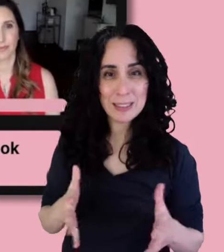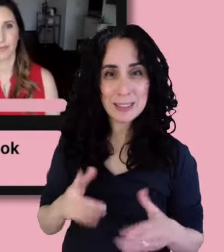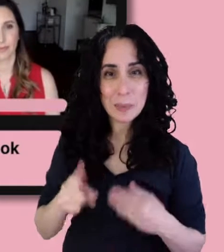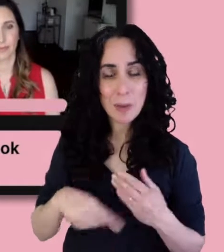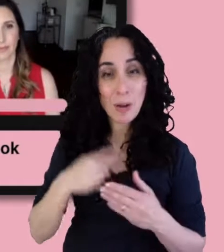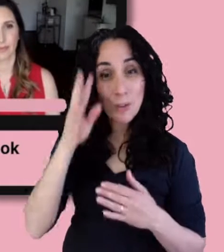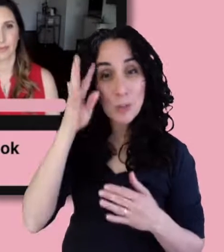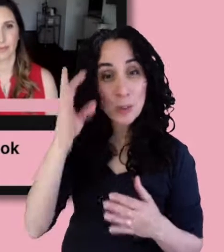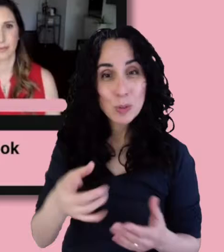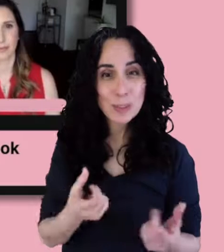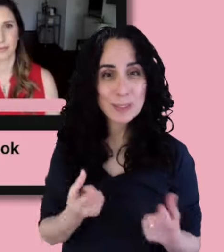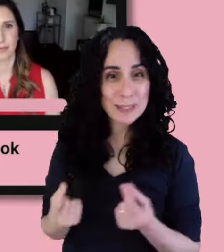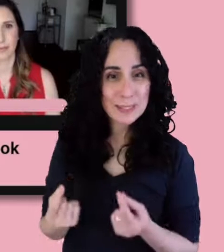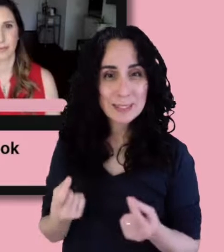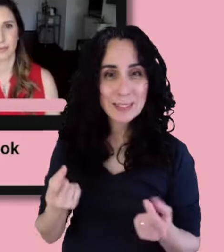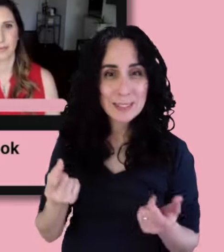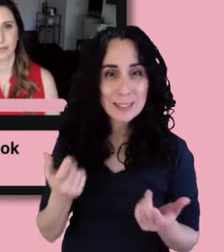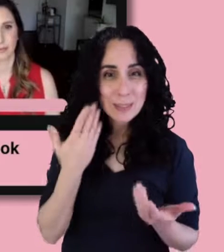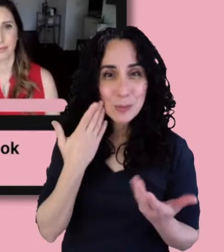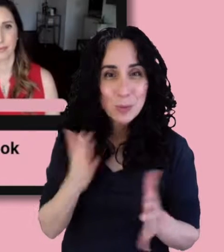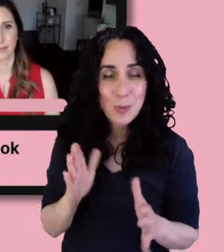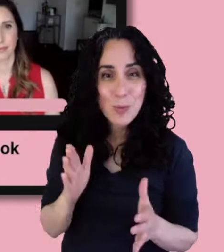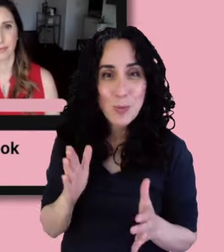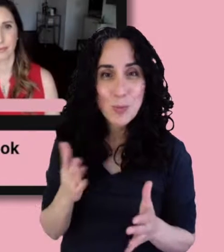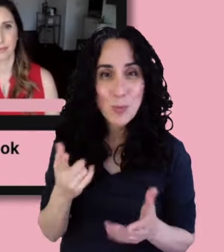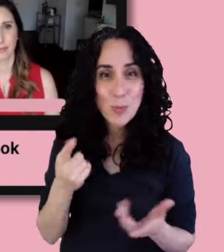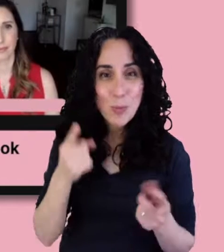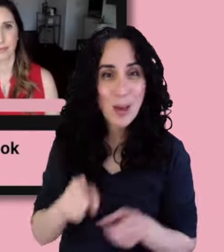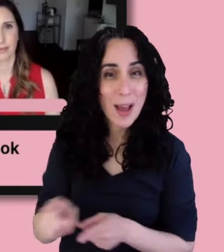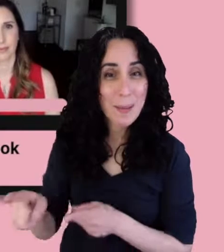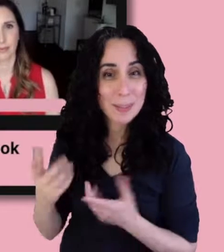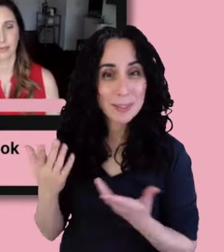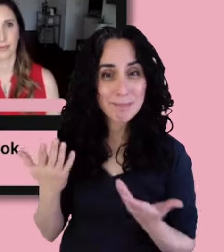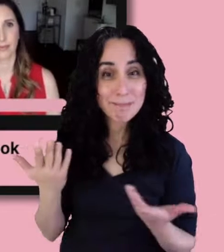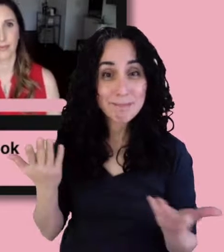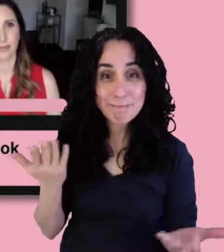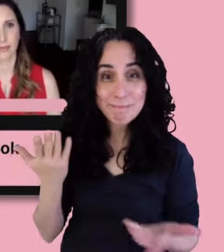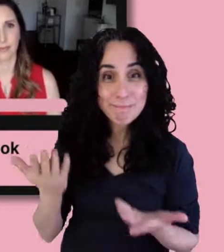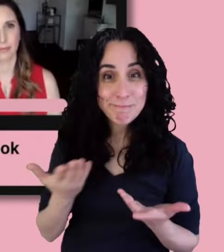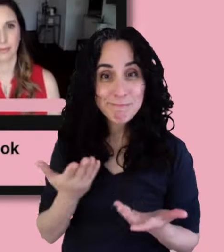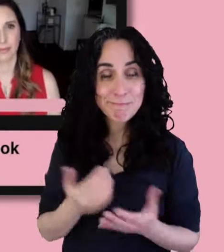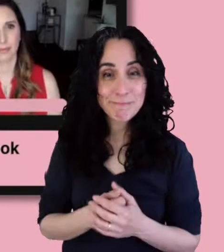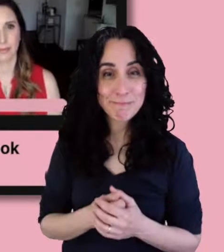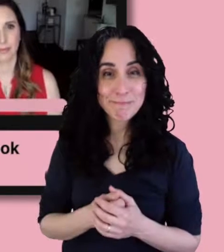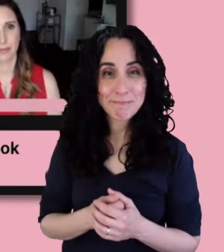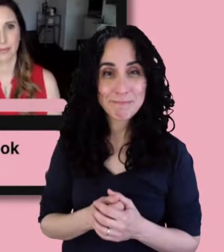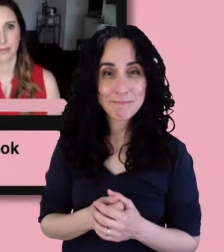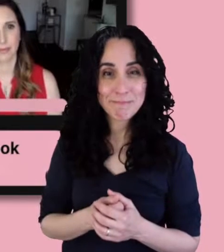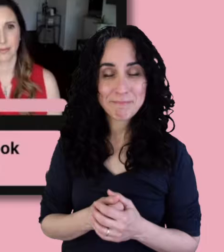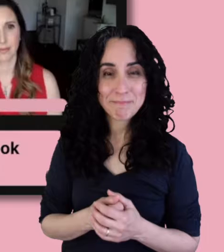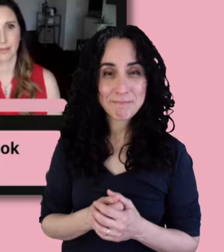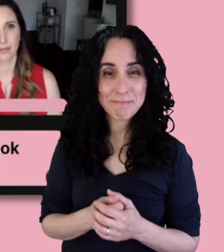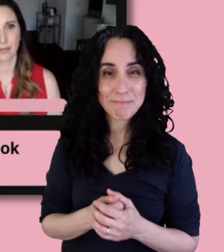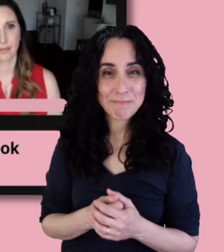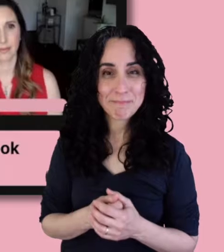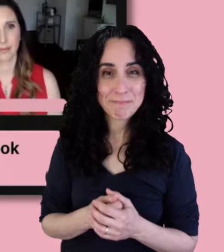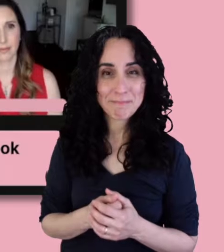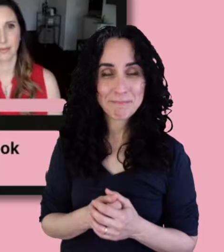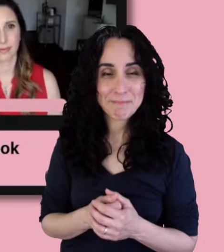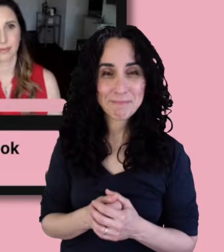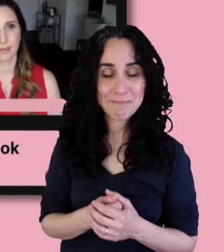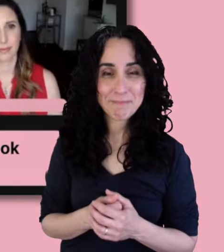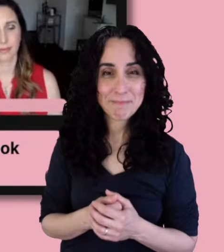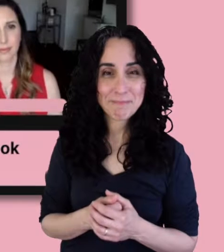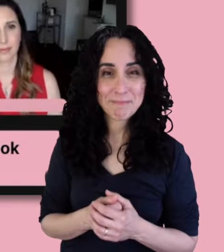about what's to come and just the uncertainty and everything that may or may not come with the rest of